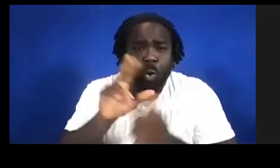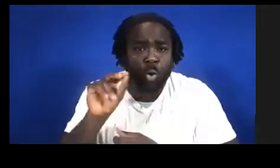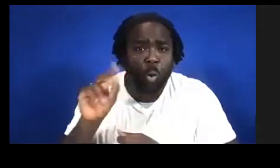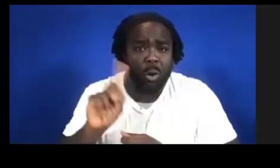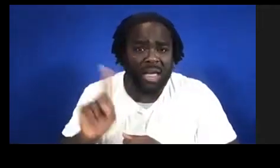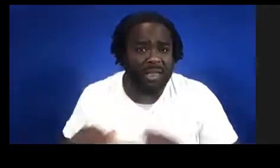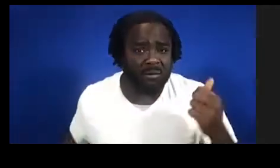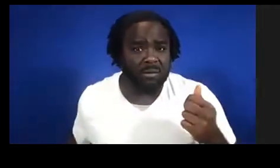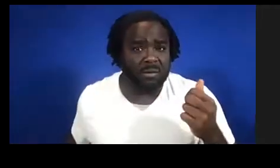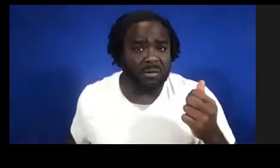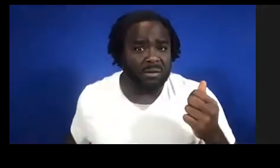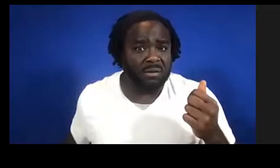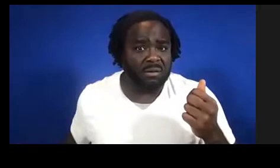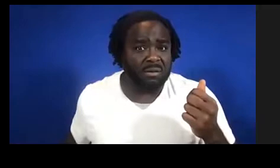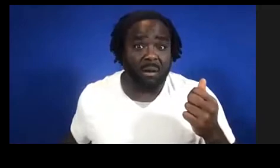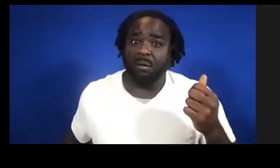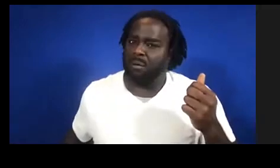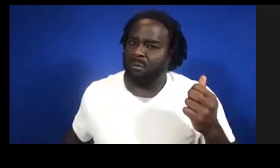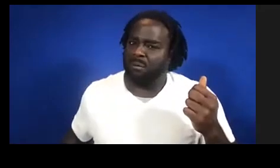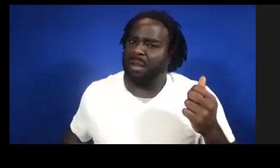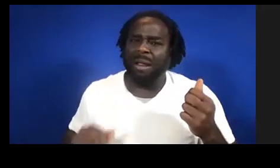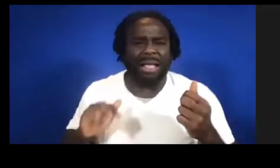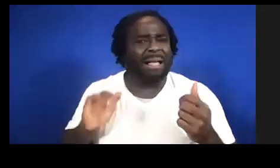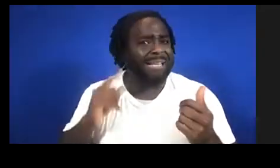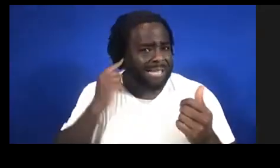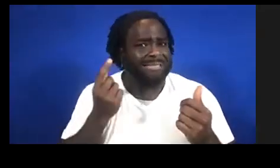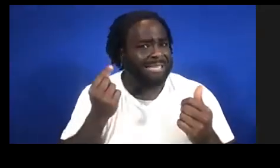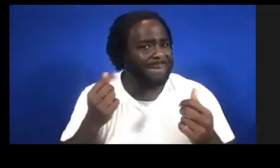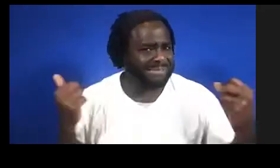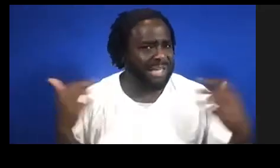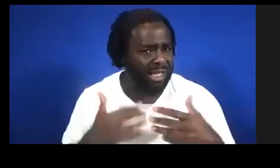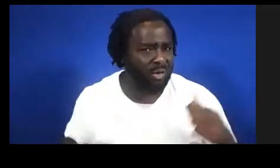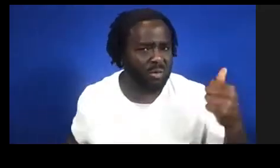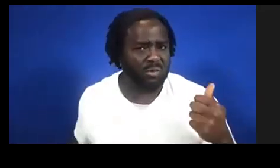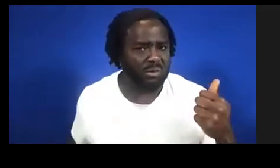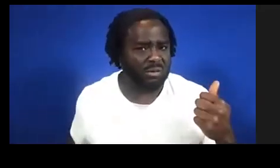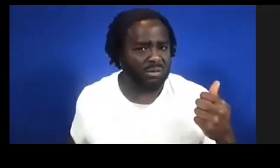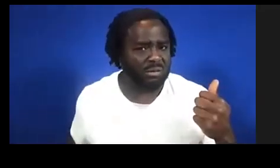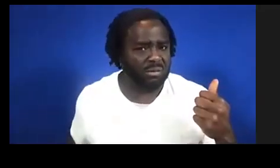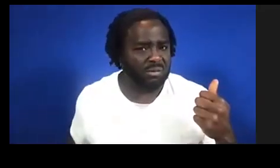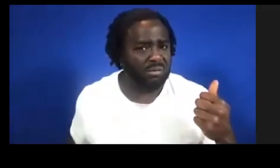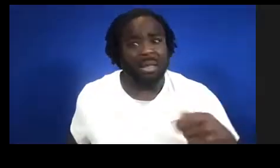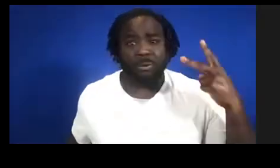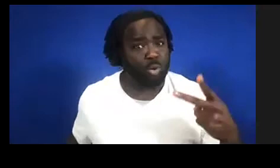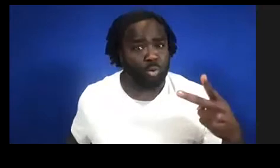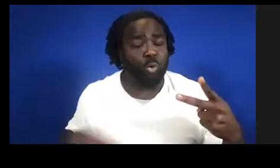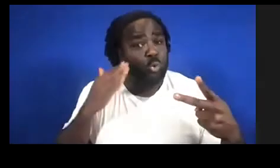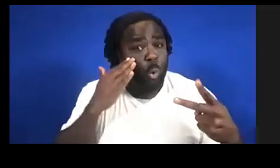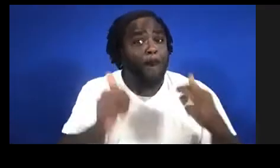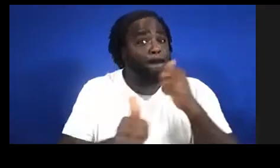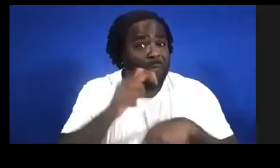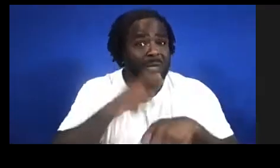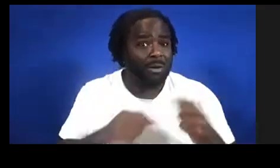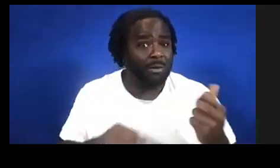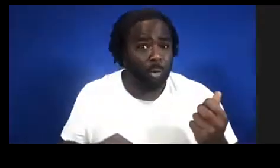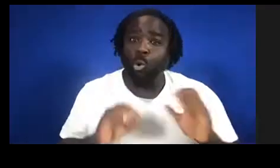You know, at nighttime, you driving the middle of nowhere. It's a reason I'm